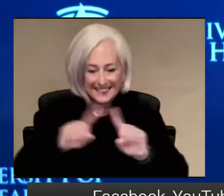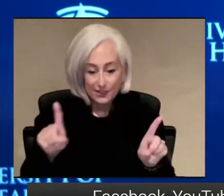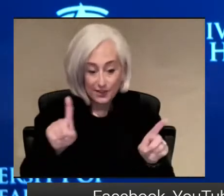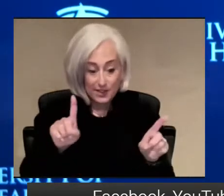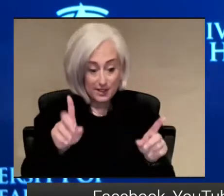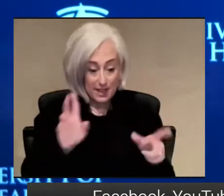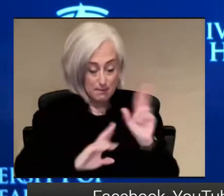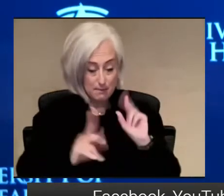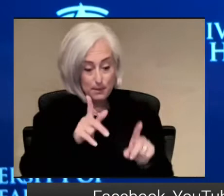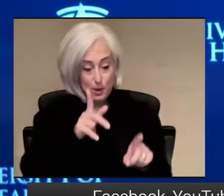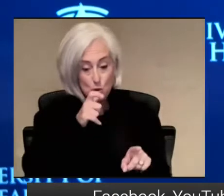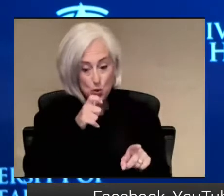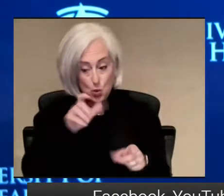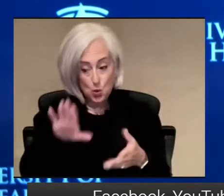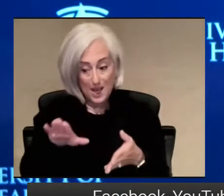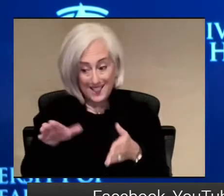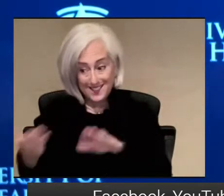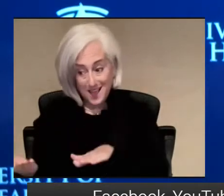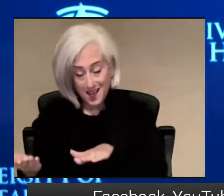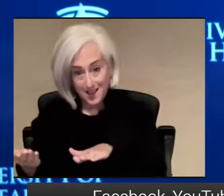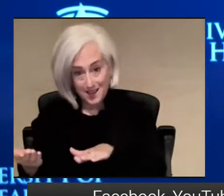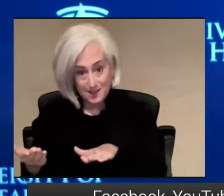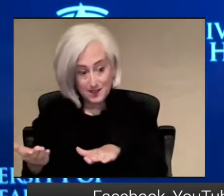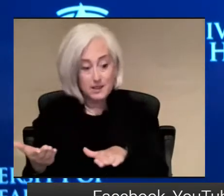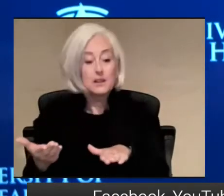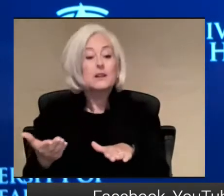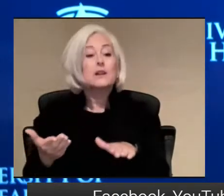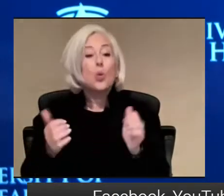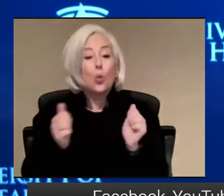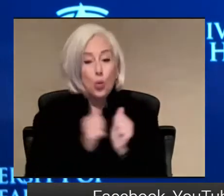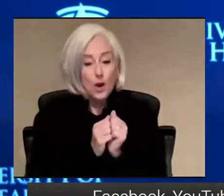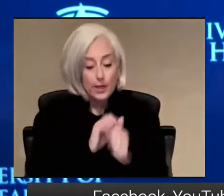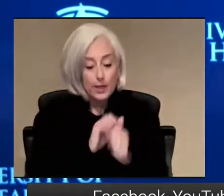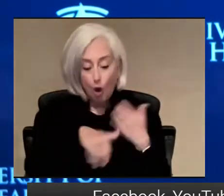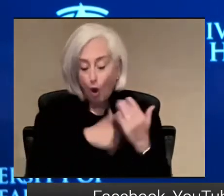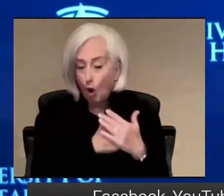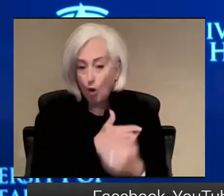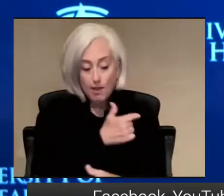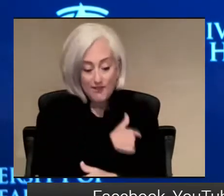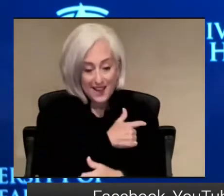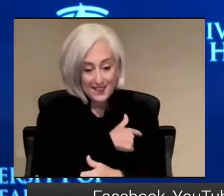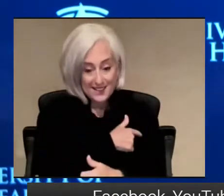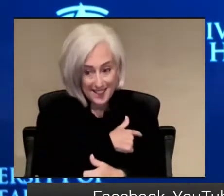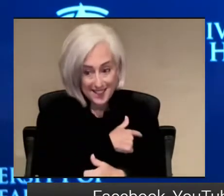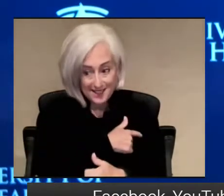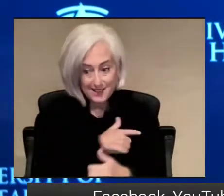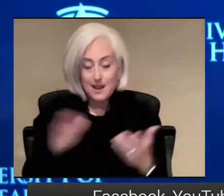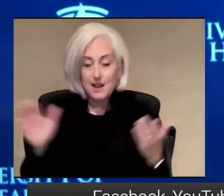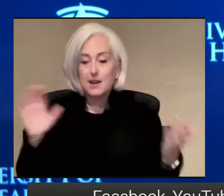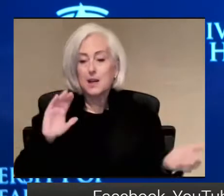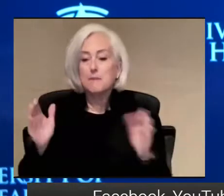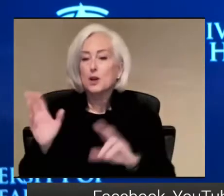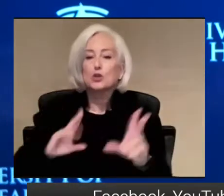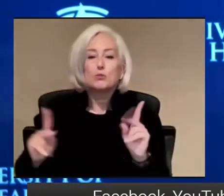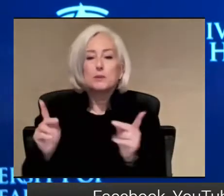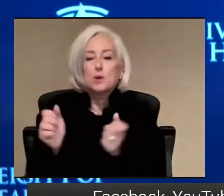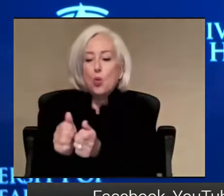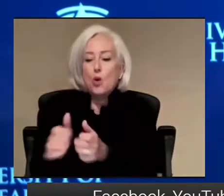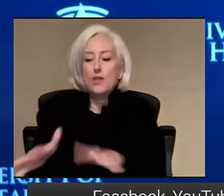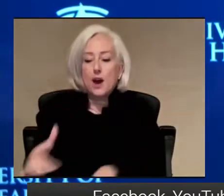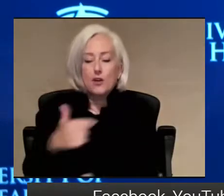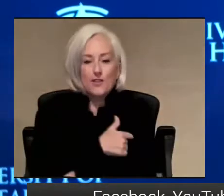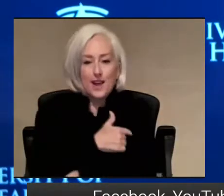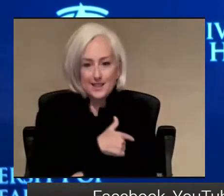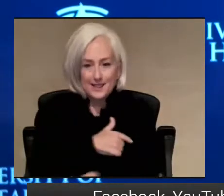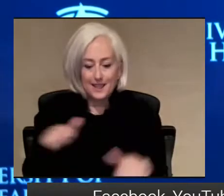fully vaccinated and those who are not, it is a striking difference. So I think I'm going to err on the fully vaccinated